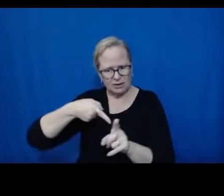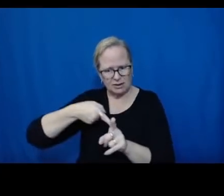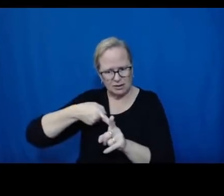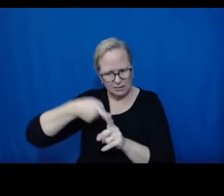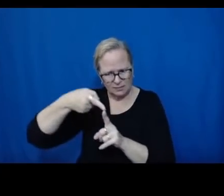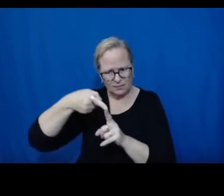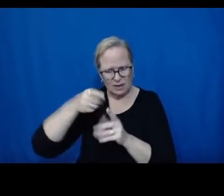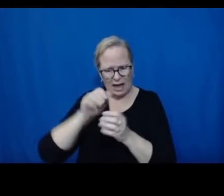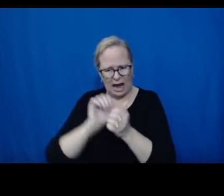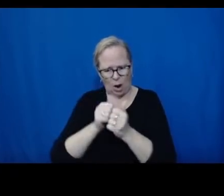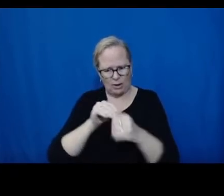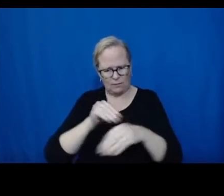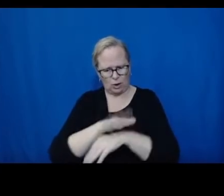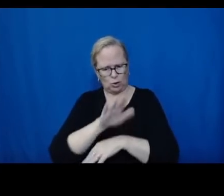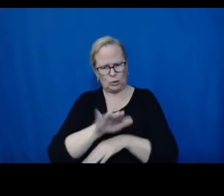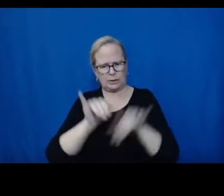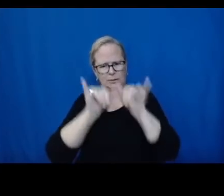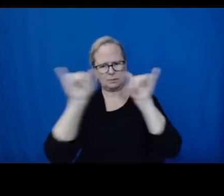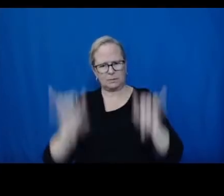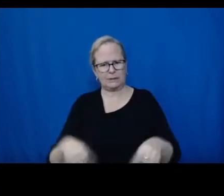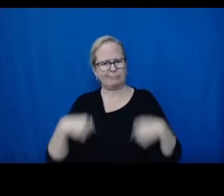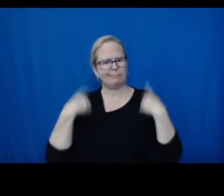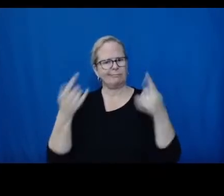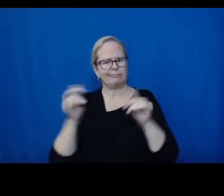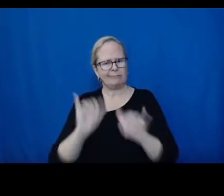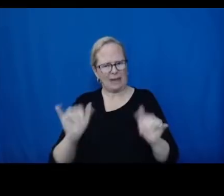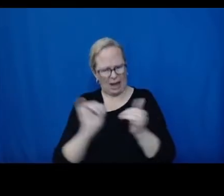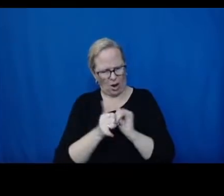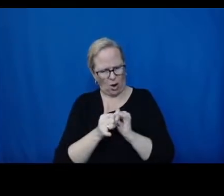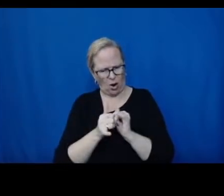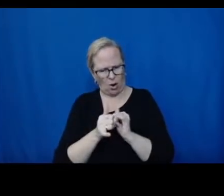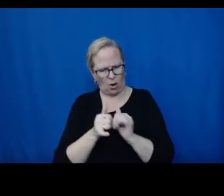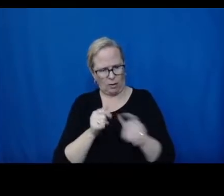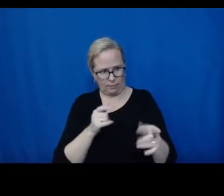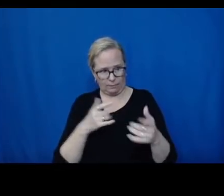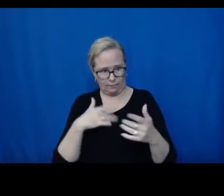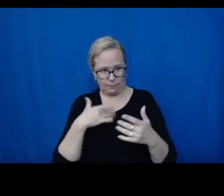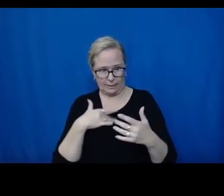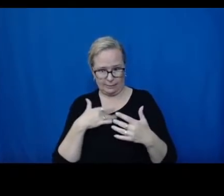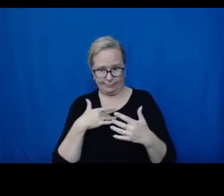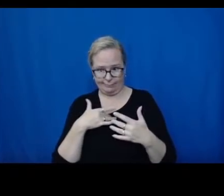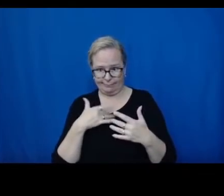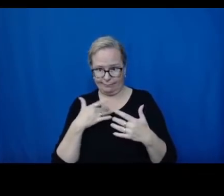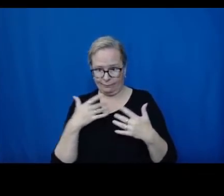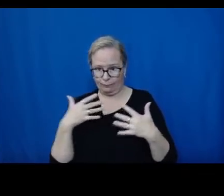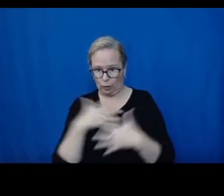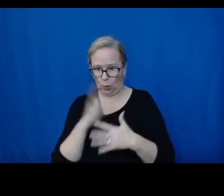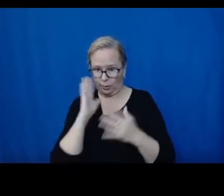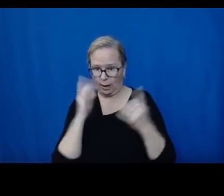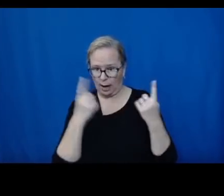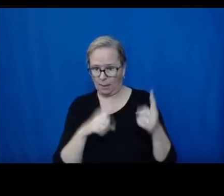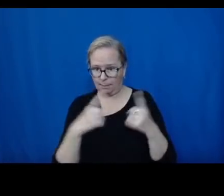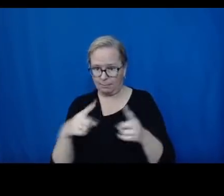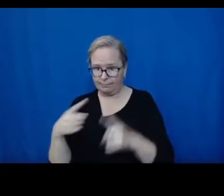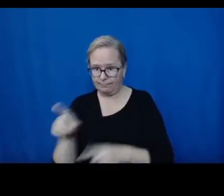What would that do to your systems? And is that fear a real fear?